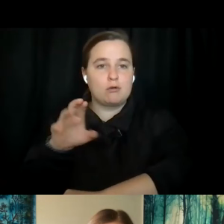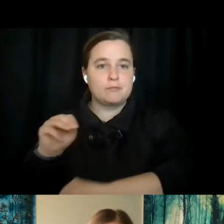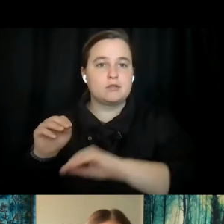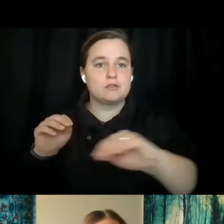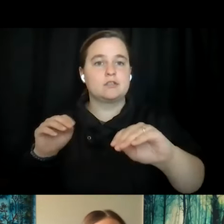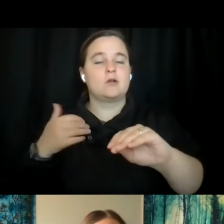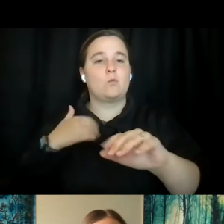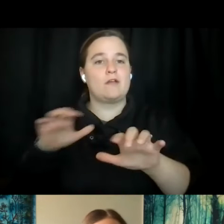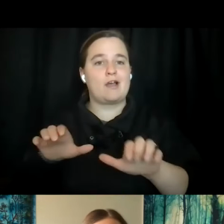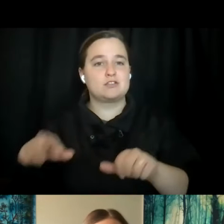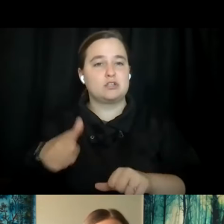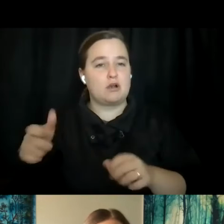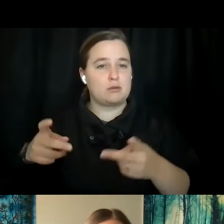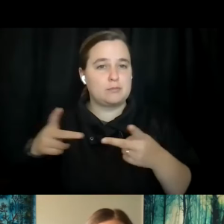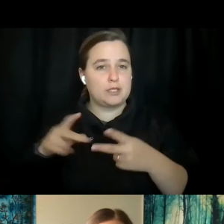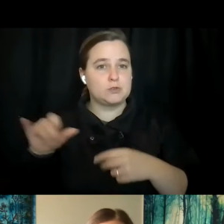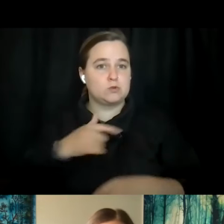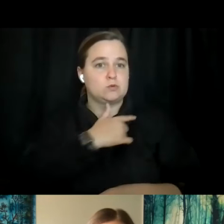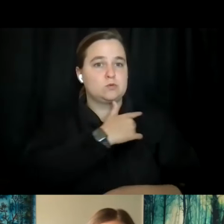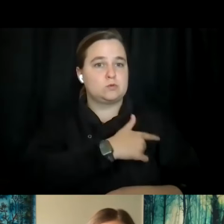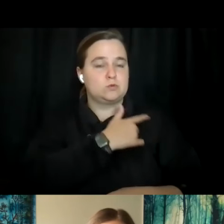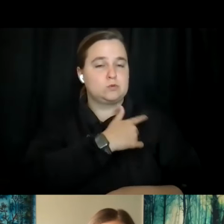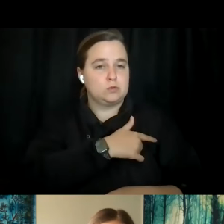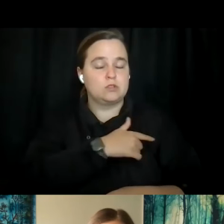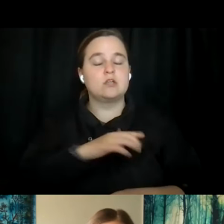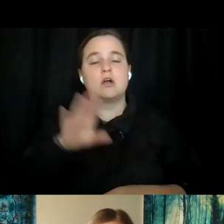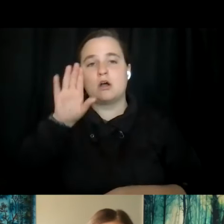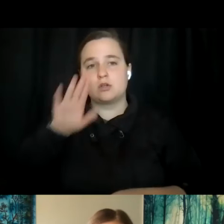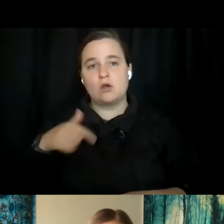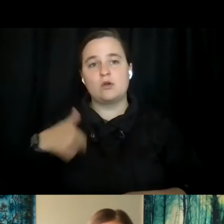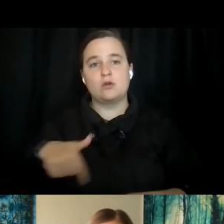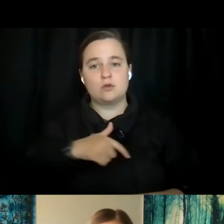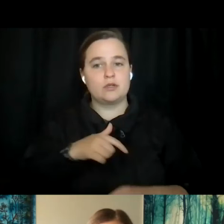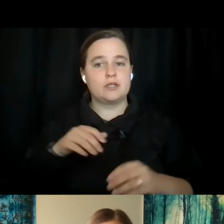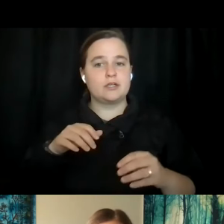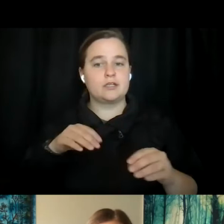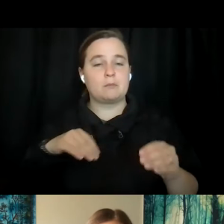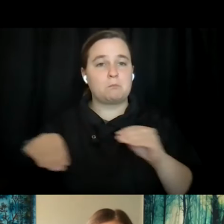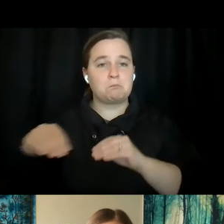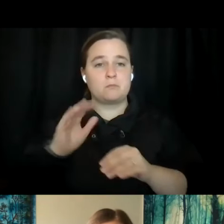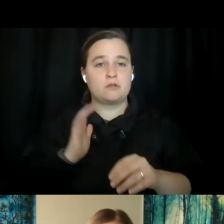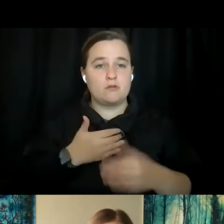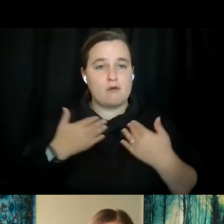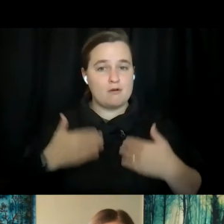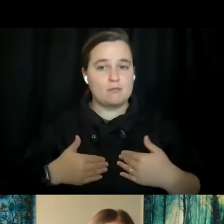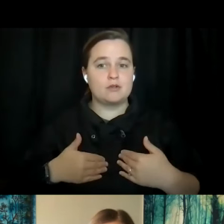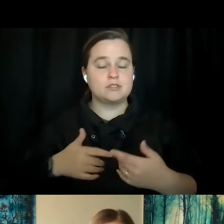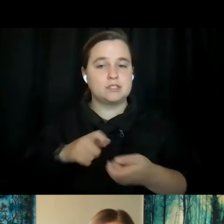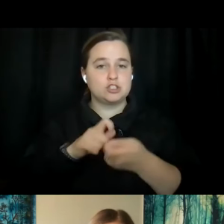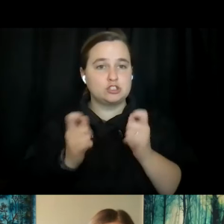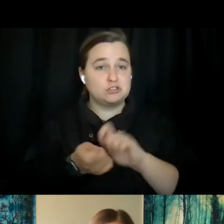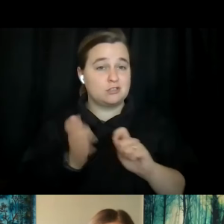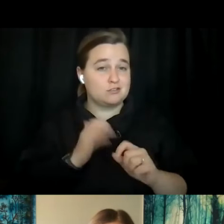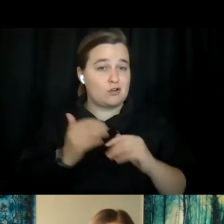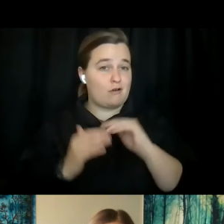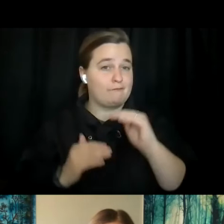action elsewhere in our shoulder, and knowing that we can also shift our bodies in a way that changes our comfort.